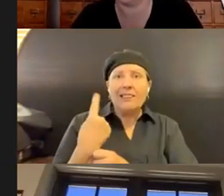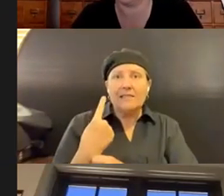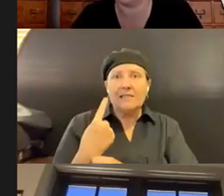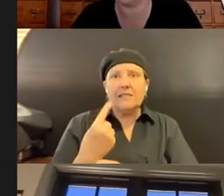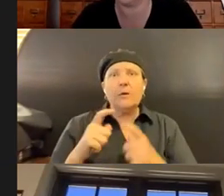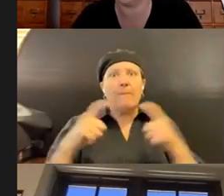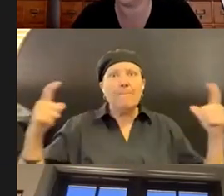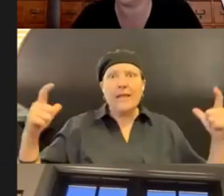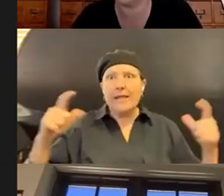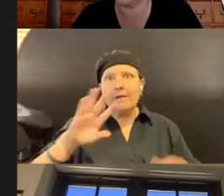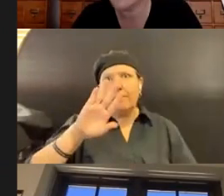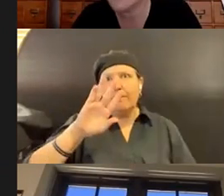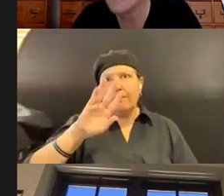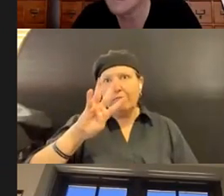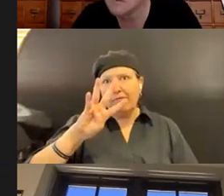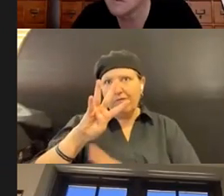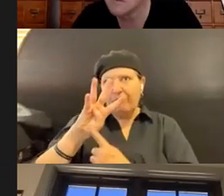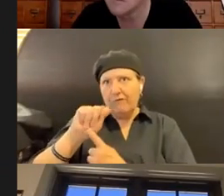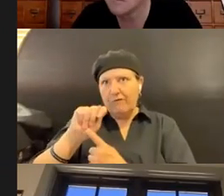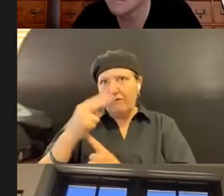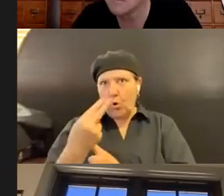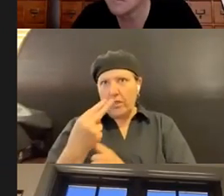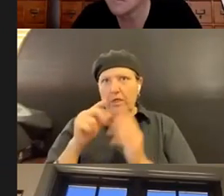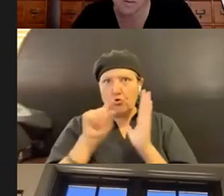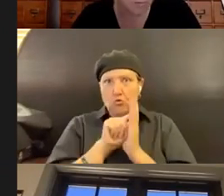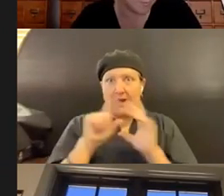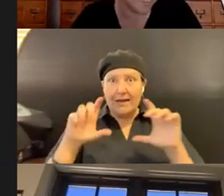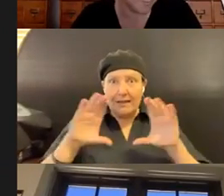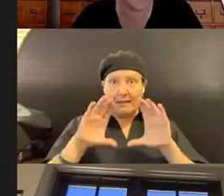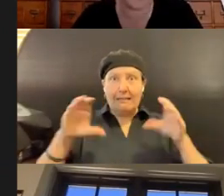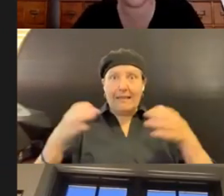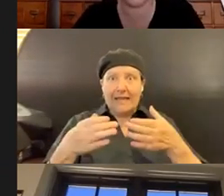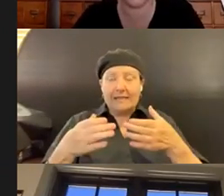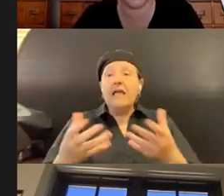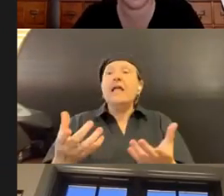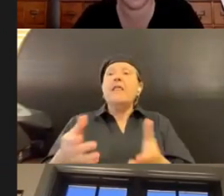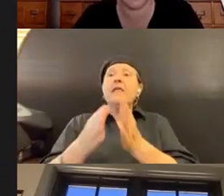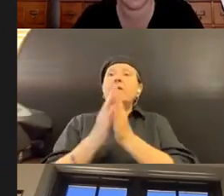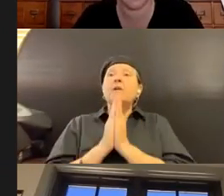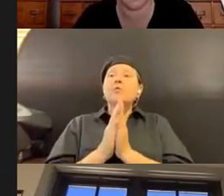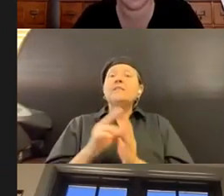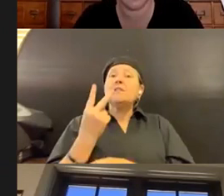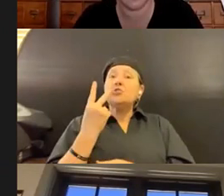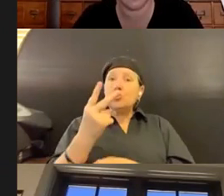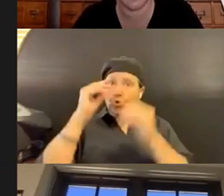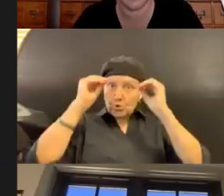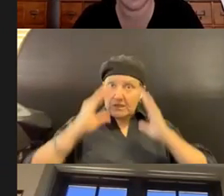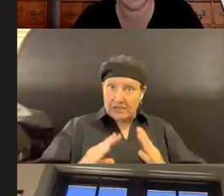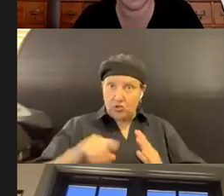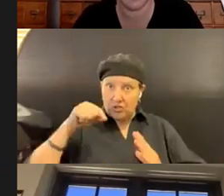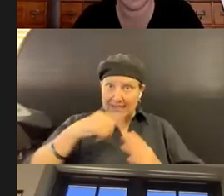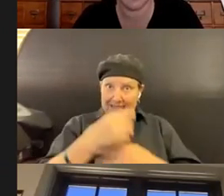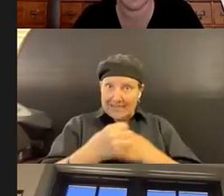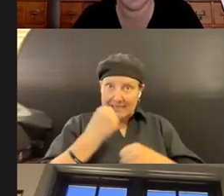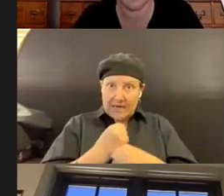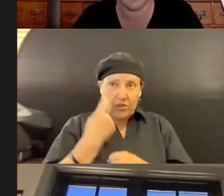class, and they requested to have 2 5th grade teachers this year. And they noticed that there's 2